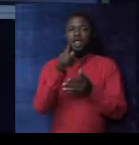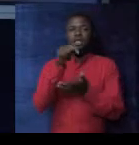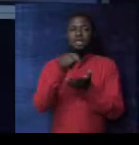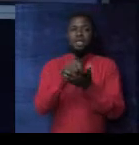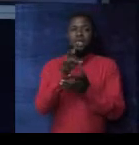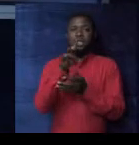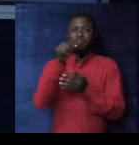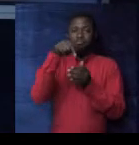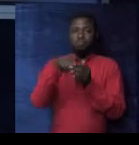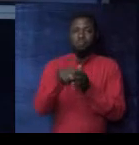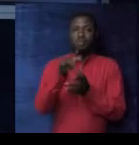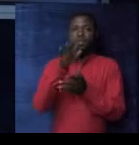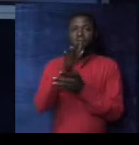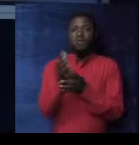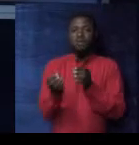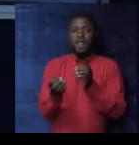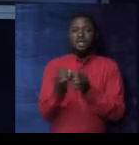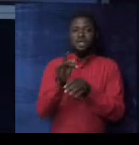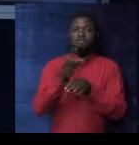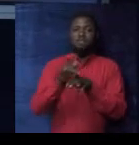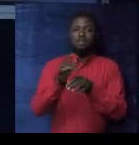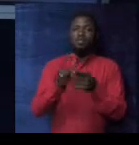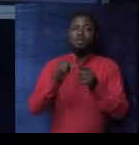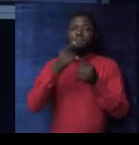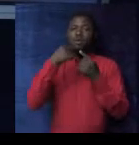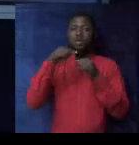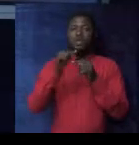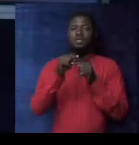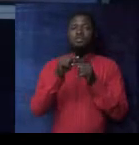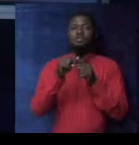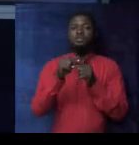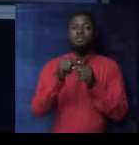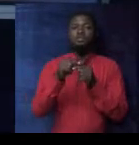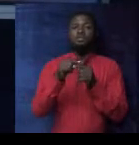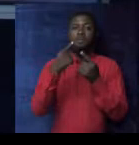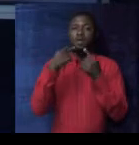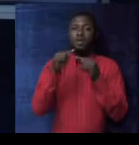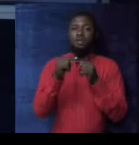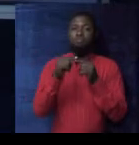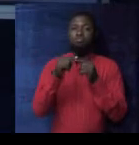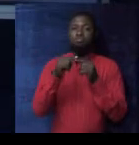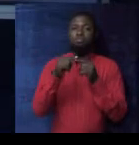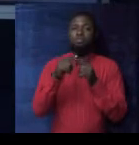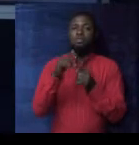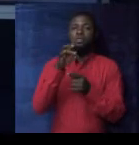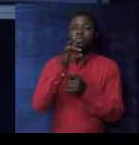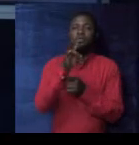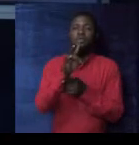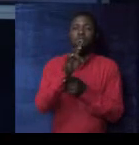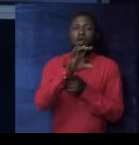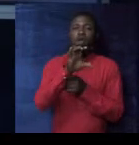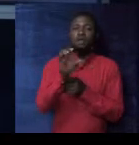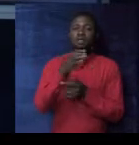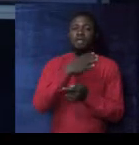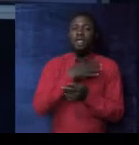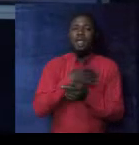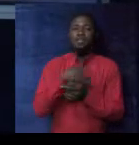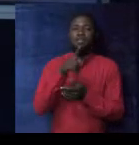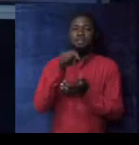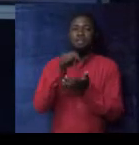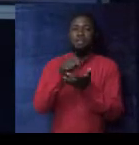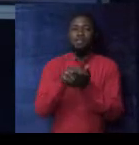So 7 comes down, and there are 5 extra spaces. Now to pronounce these numbers, in this number, I write 700 on the 1,000.